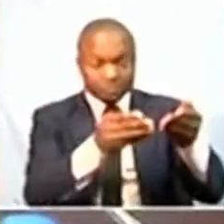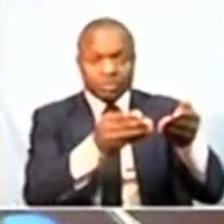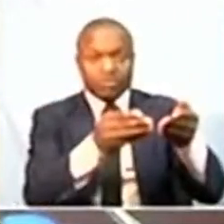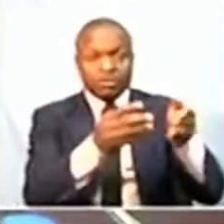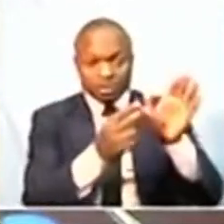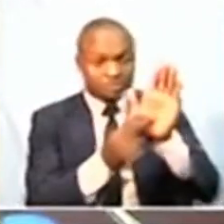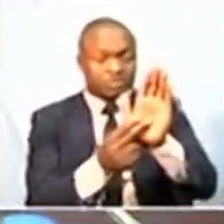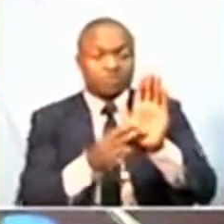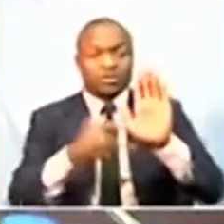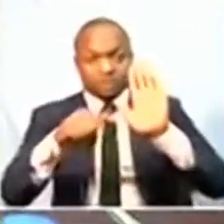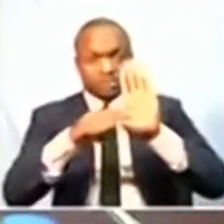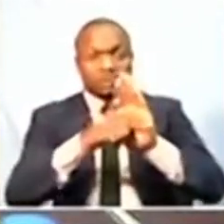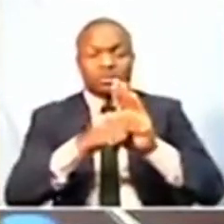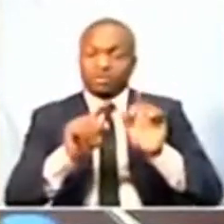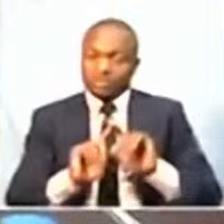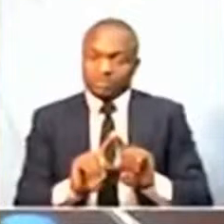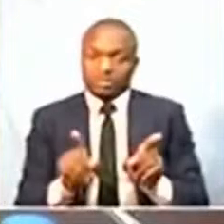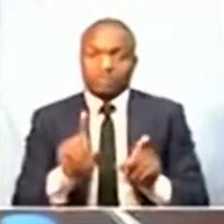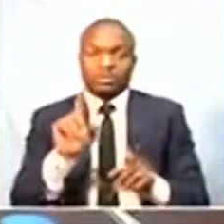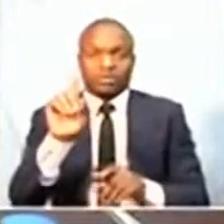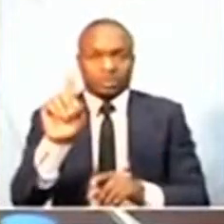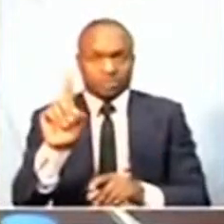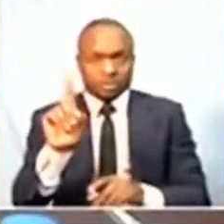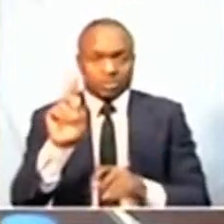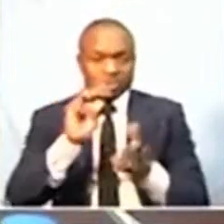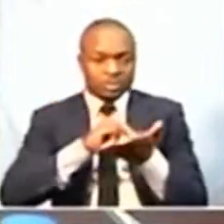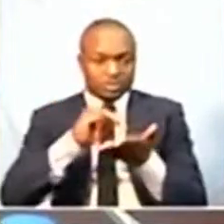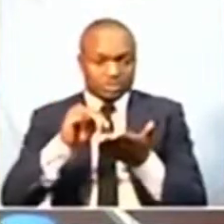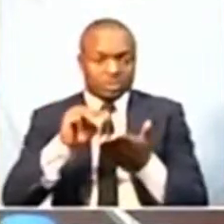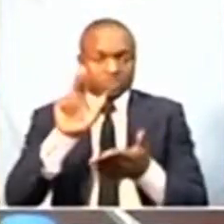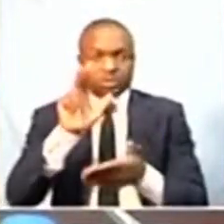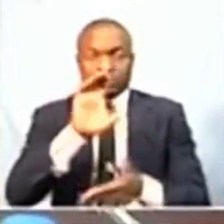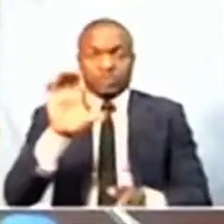in a negative variance of